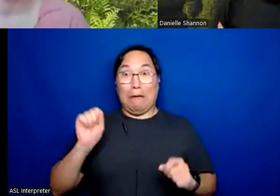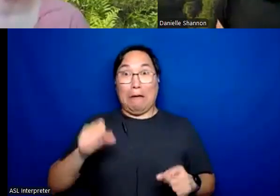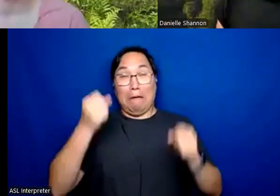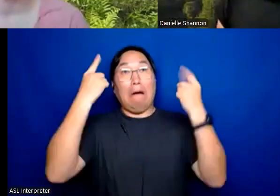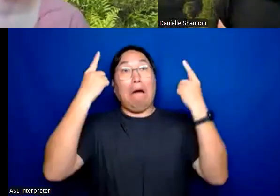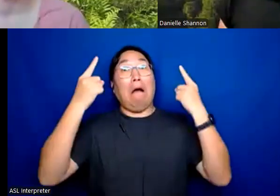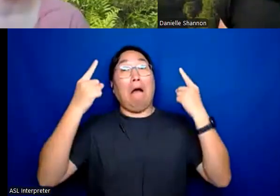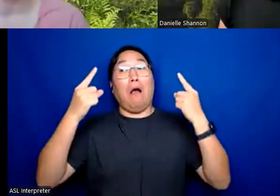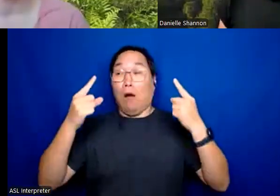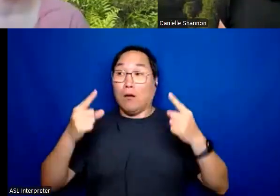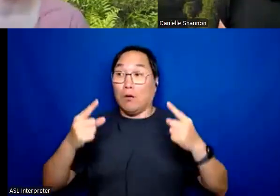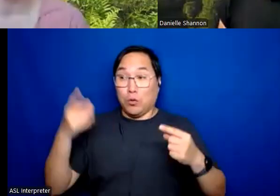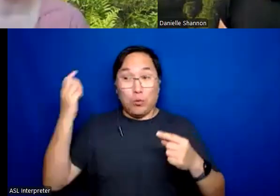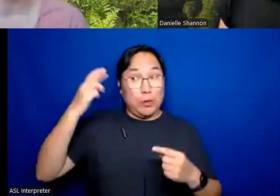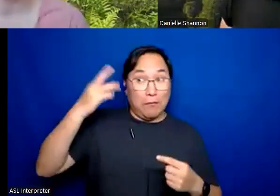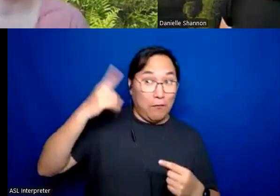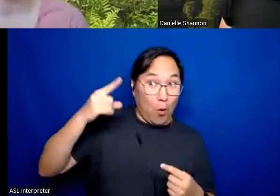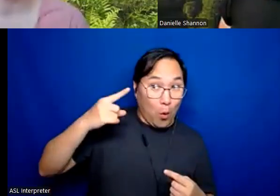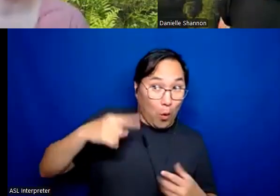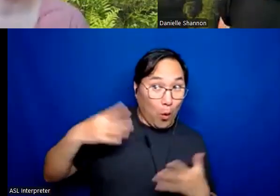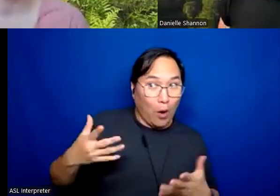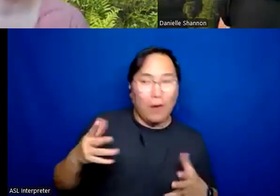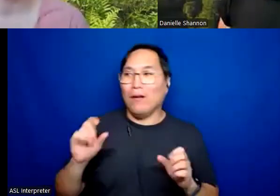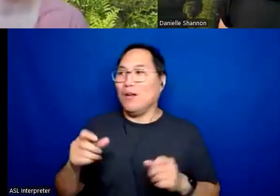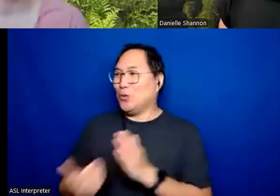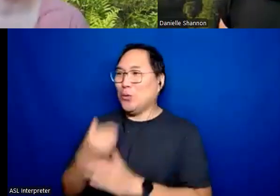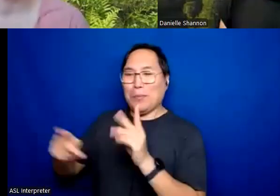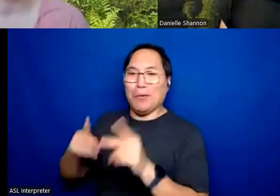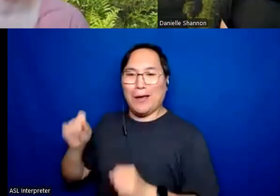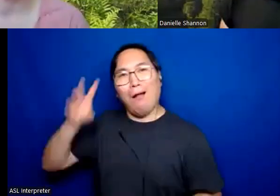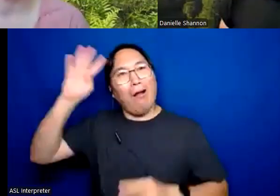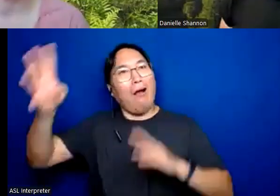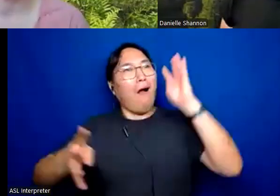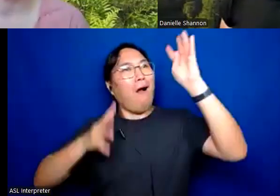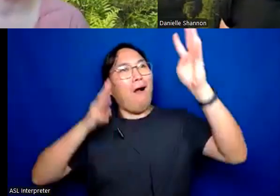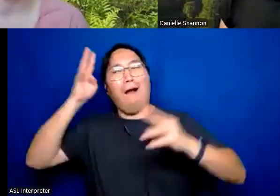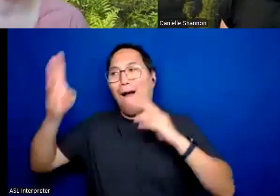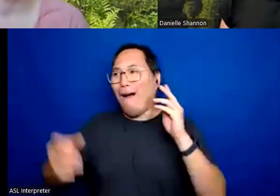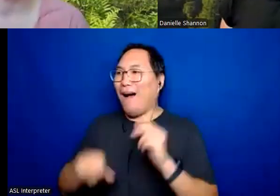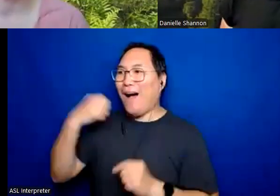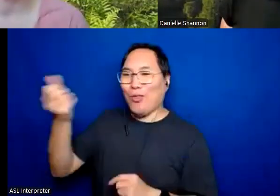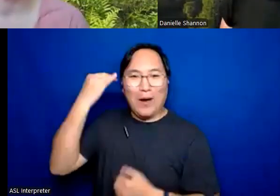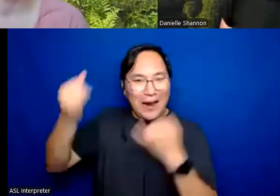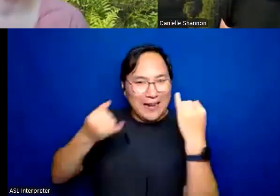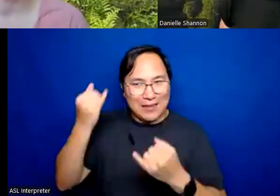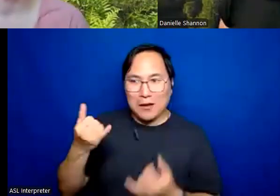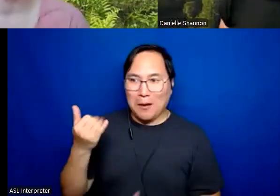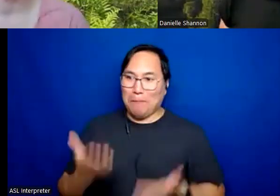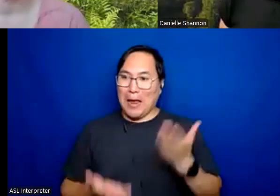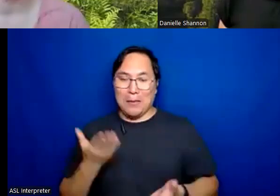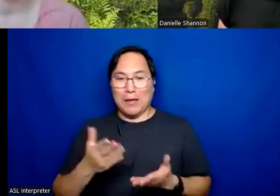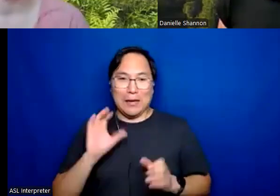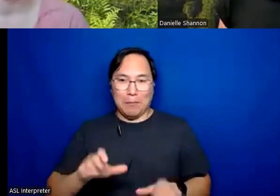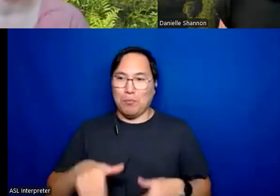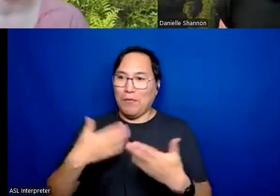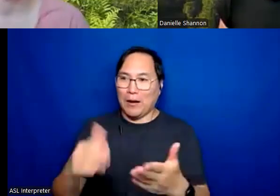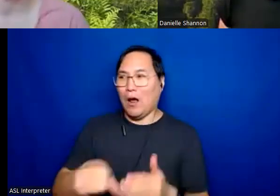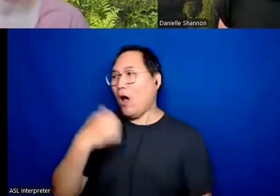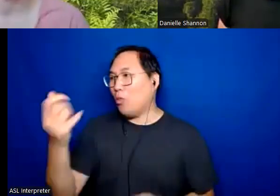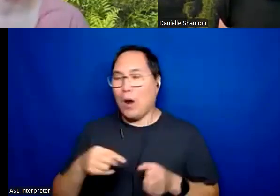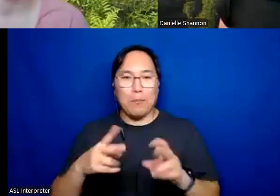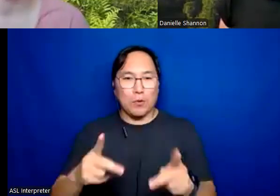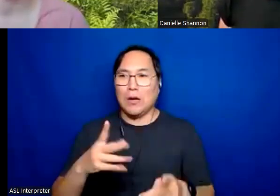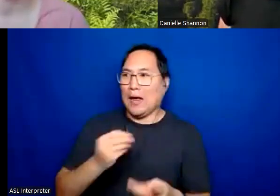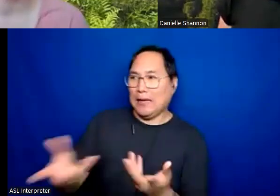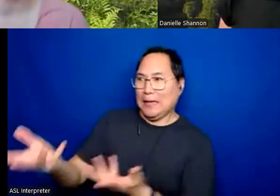now. So when the new folks come up with ideas, it's good to run with them too, because they might actually offer a whole new opportunity to meet